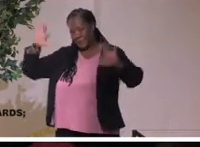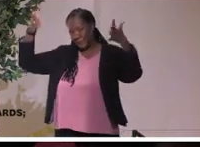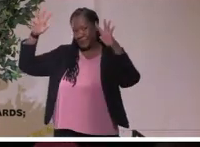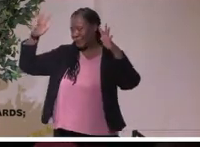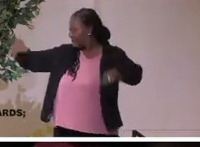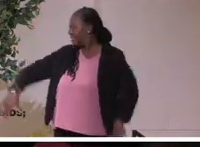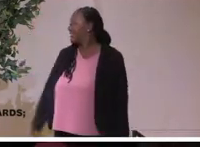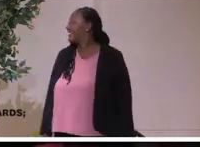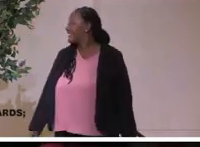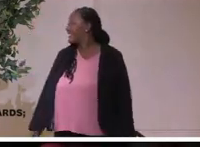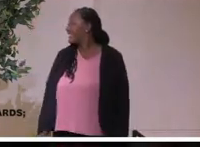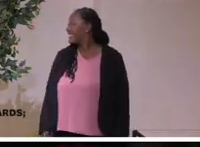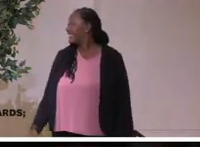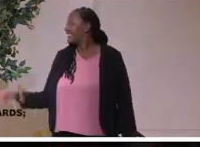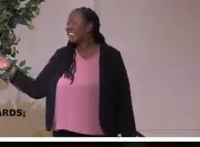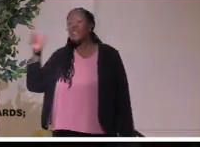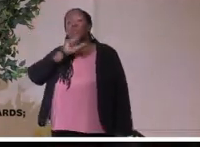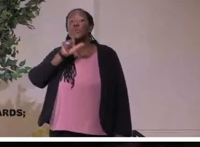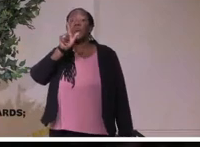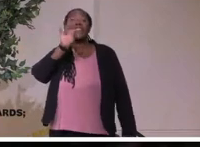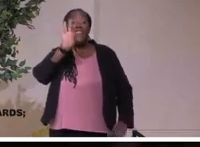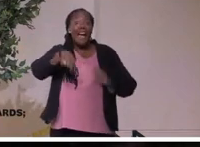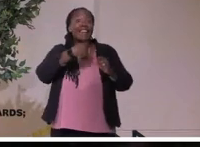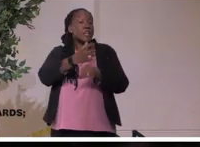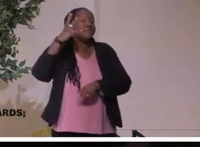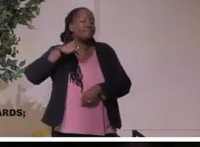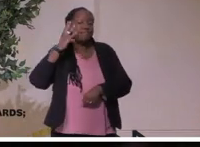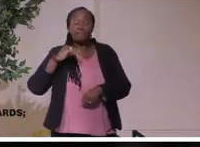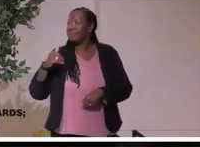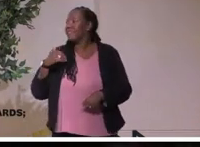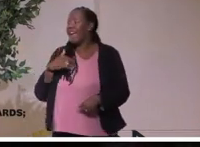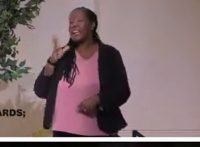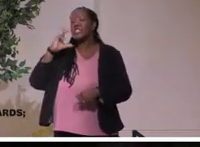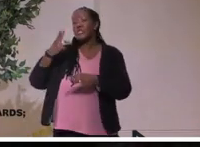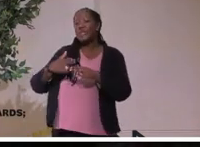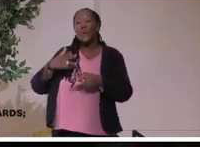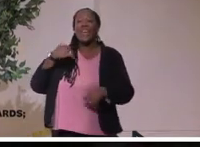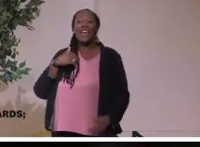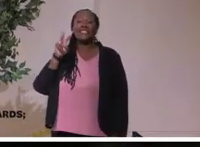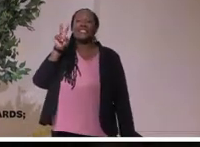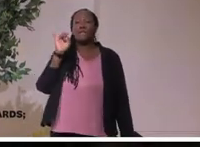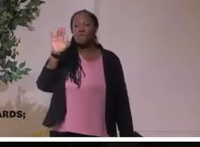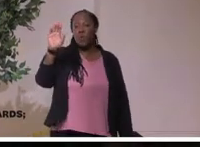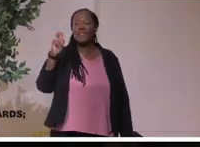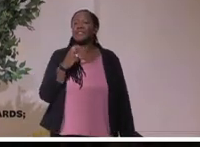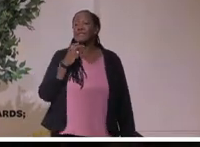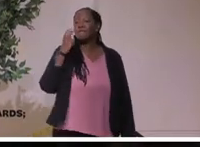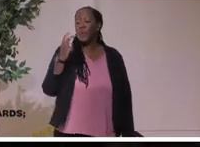Jack. This 29-year veteran of the famed ballroom community, known as the voice of the ballroom scene, Mizrahi is